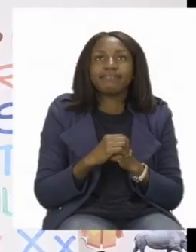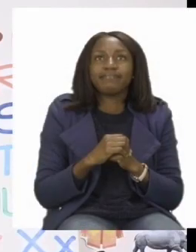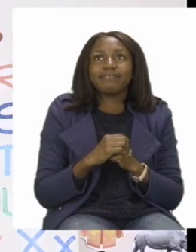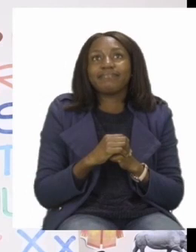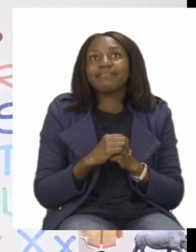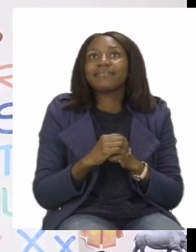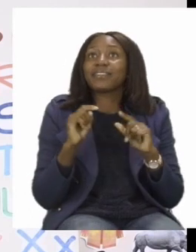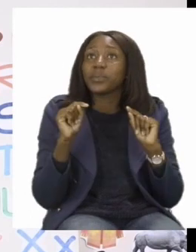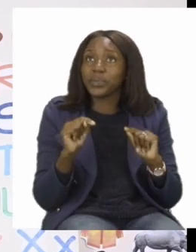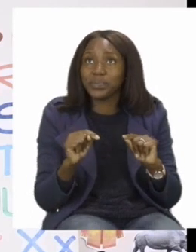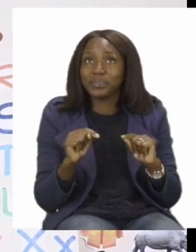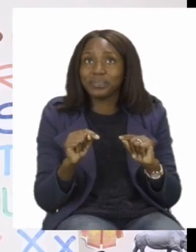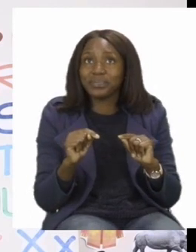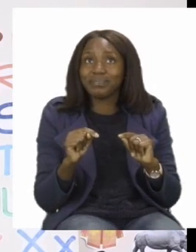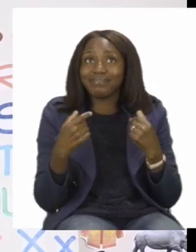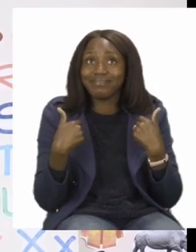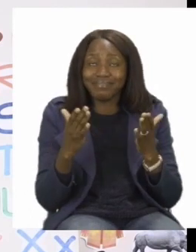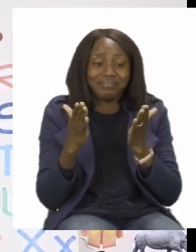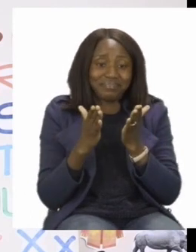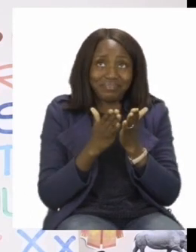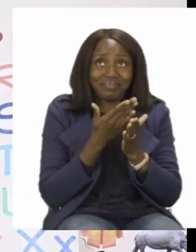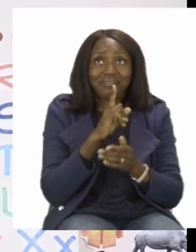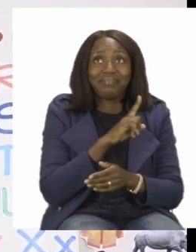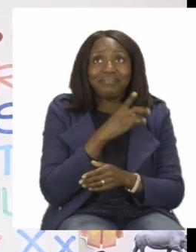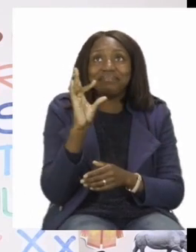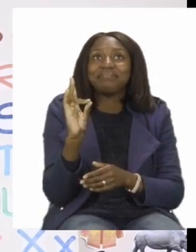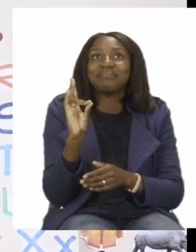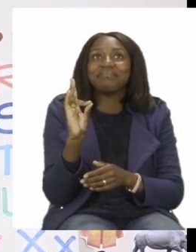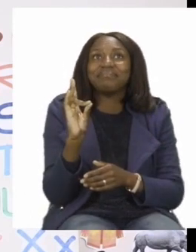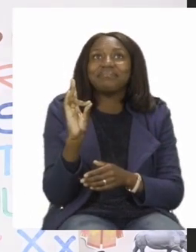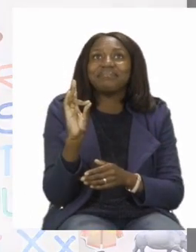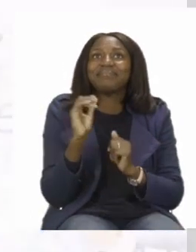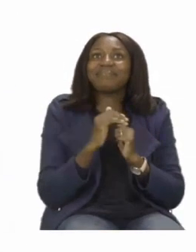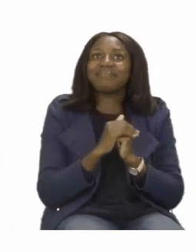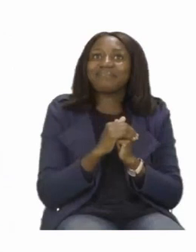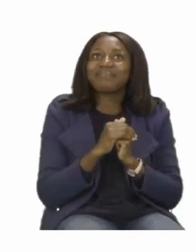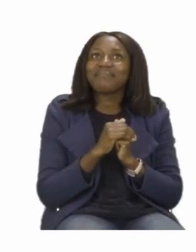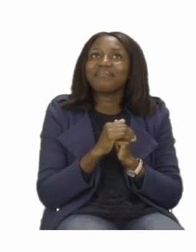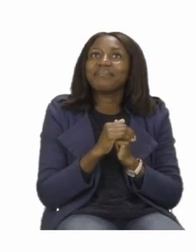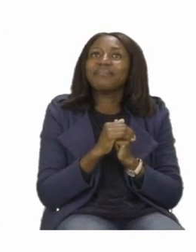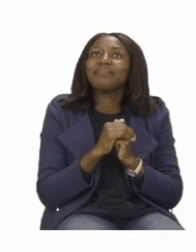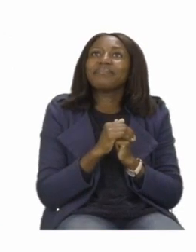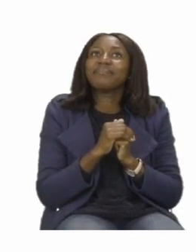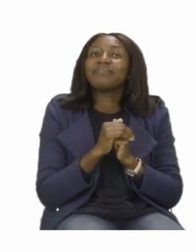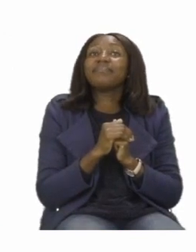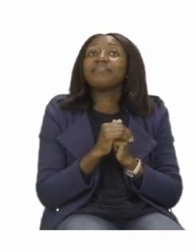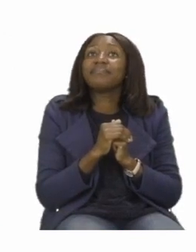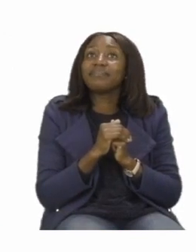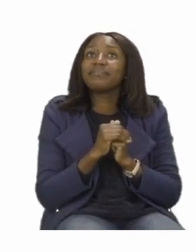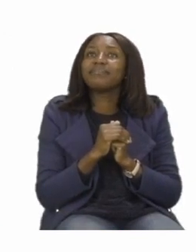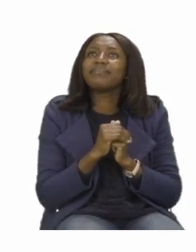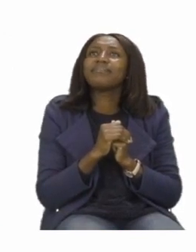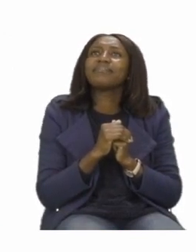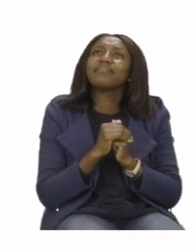Now, boys and girls, let us start our lesson by going to page 17. On page 17, we are going